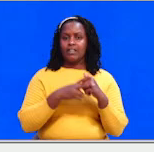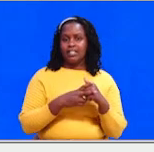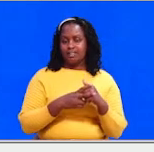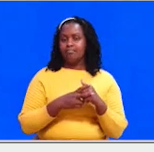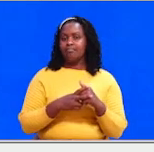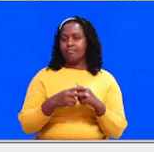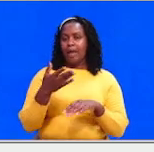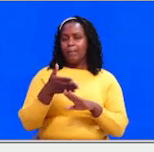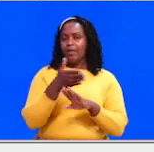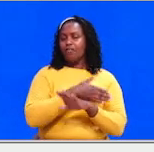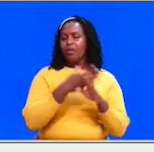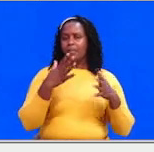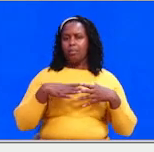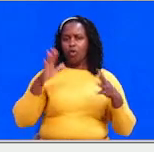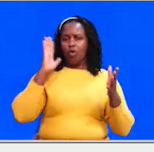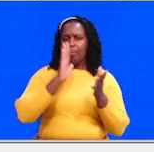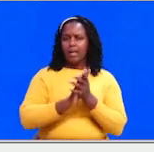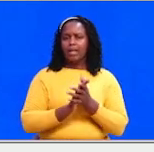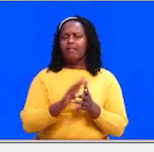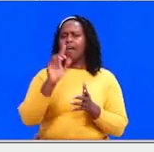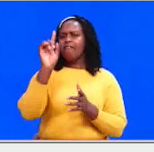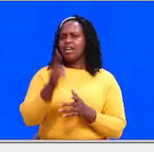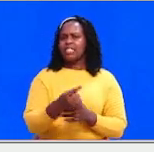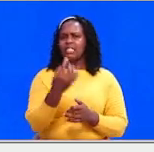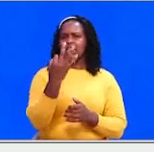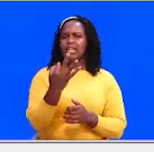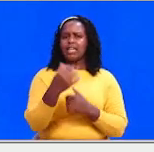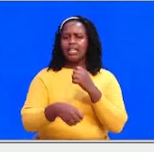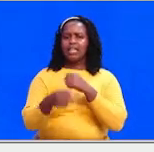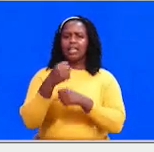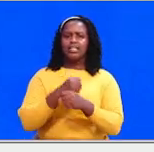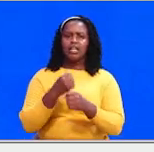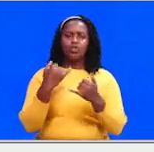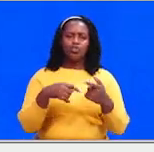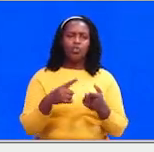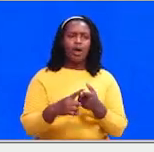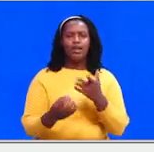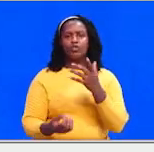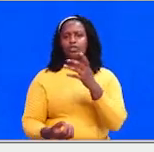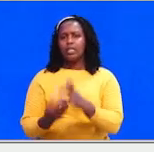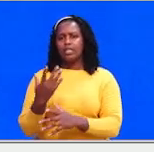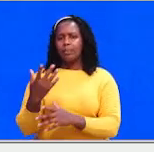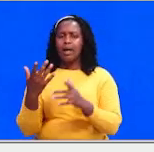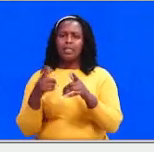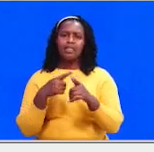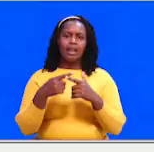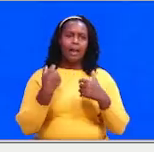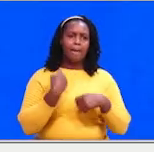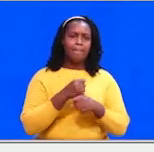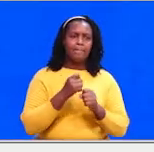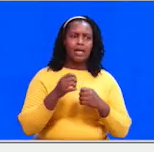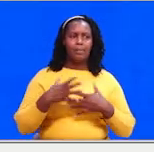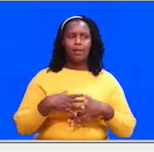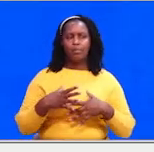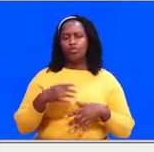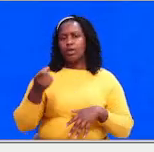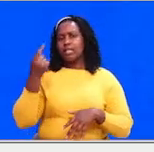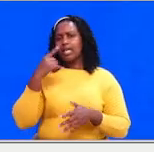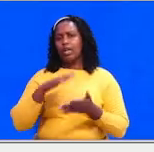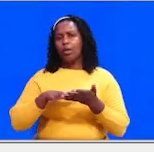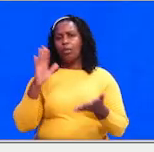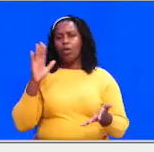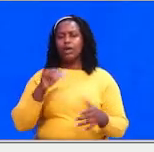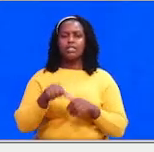then in the first 3 years, it's really setting up and trying to move traction and create. But financially, to break even, it was